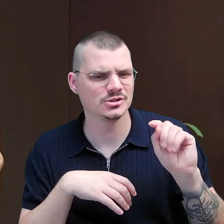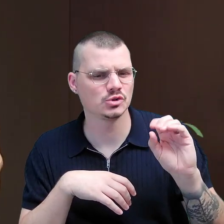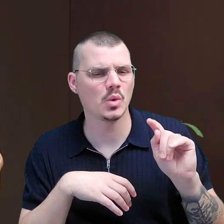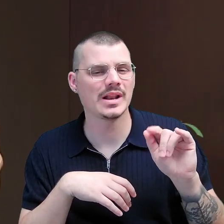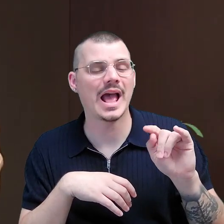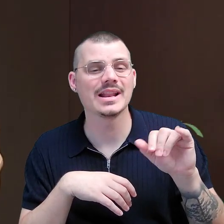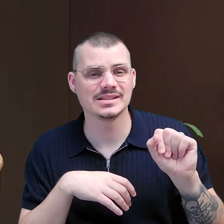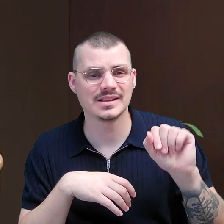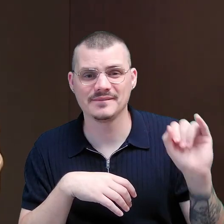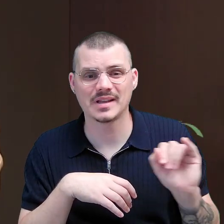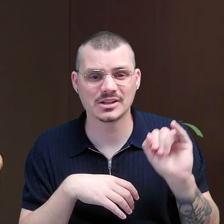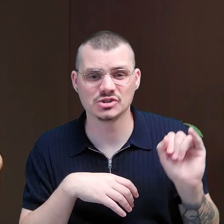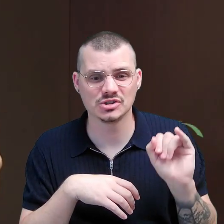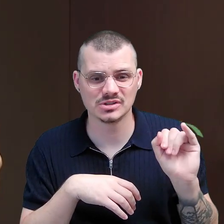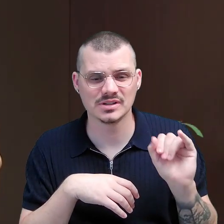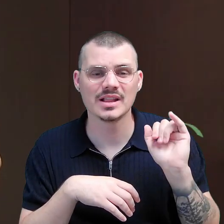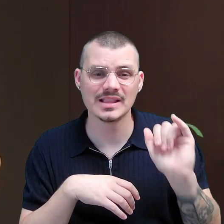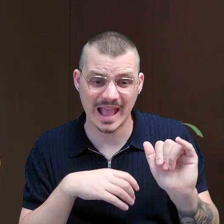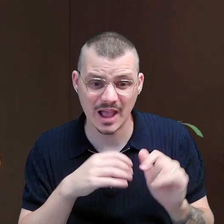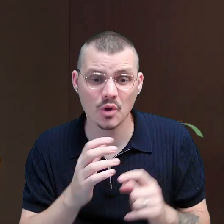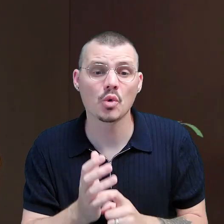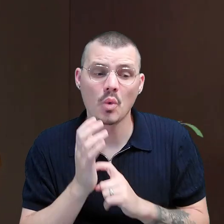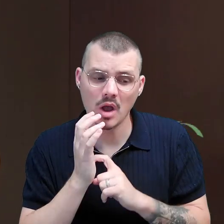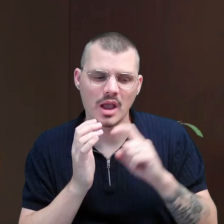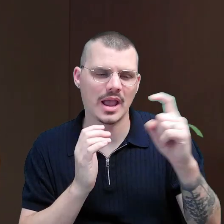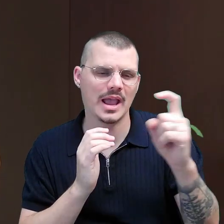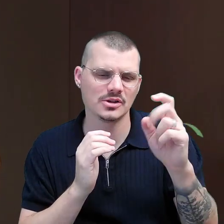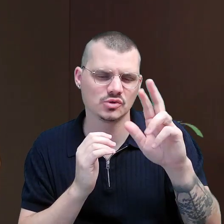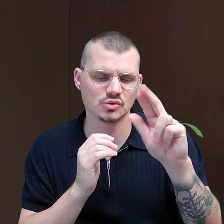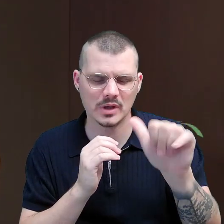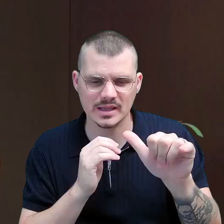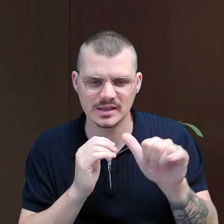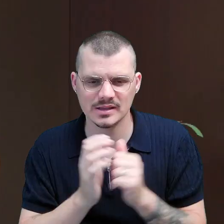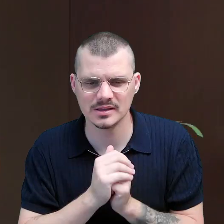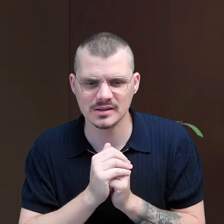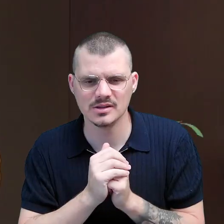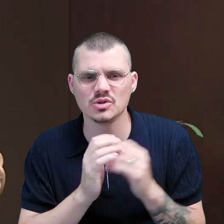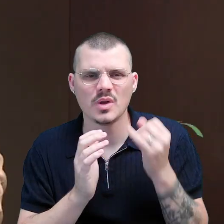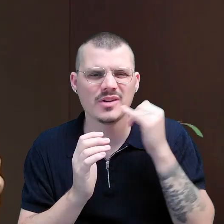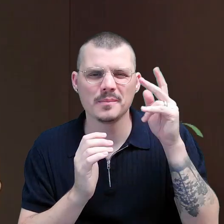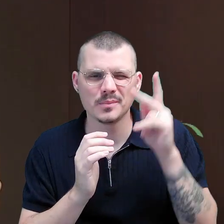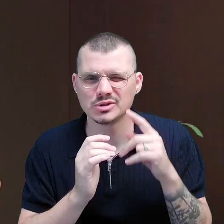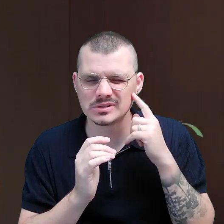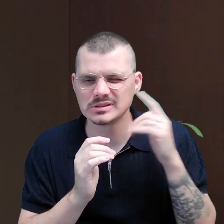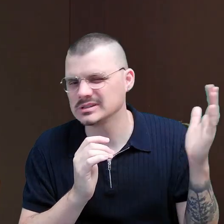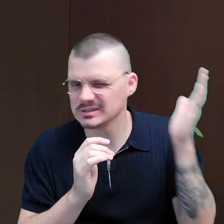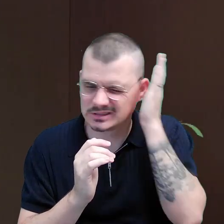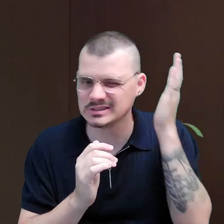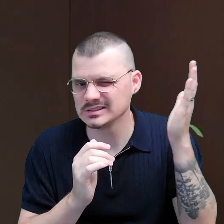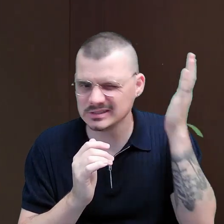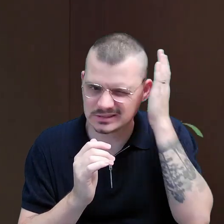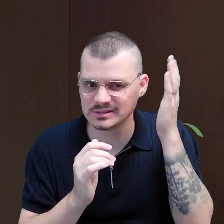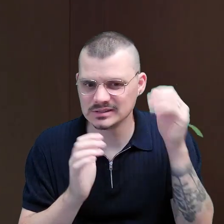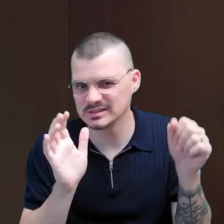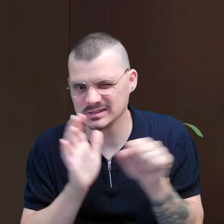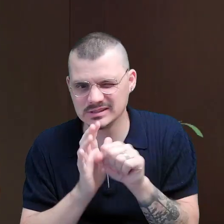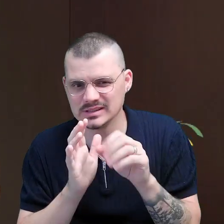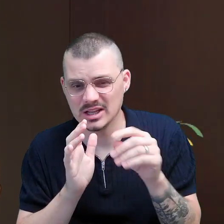the mastoiditis infection. That requires an X-ray. So if a person's doing